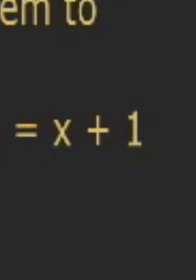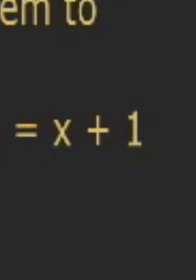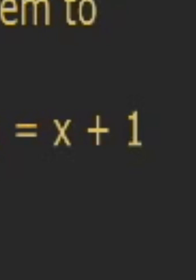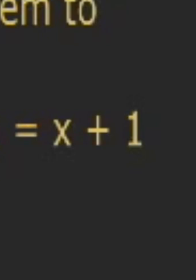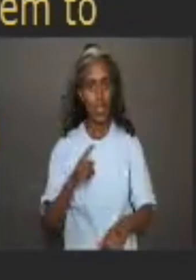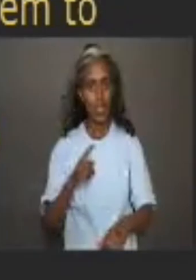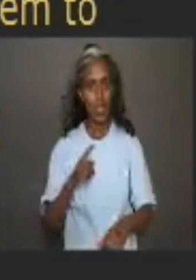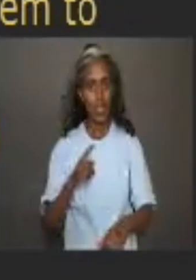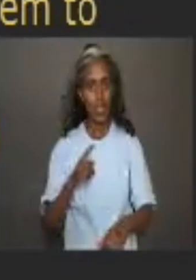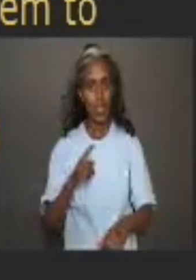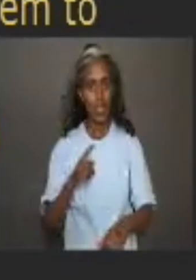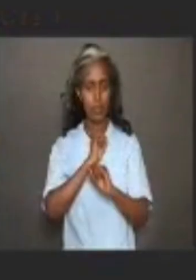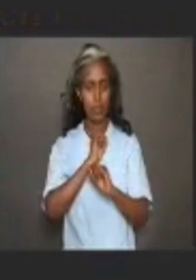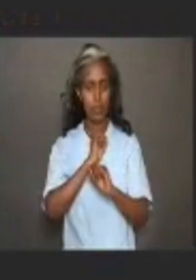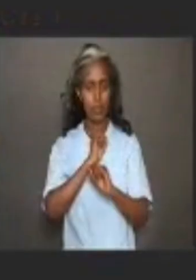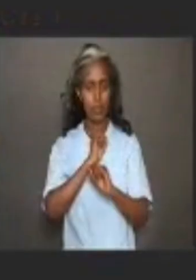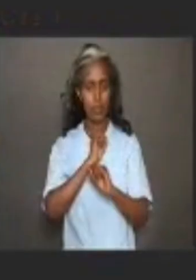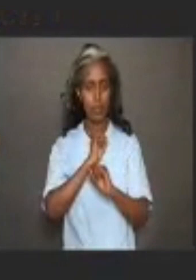Time's up.